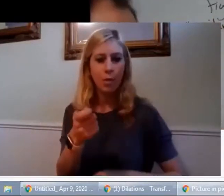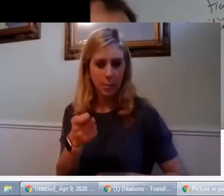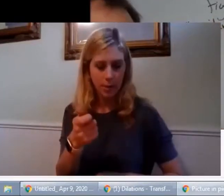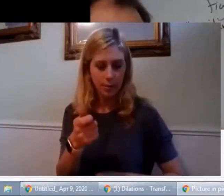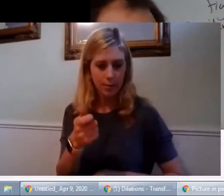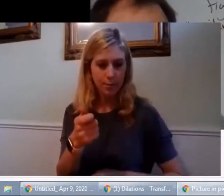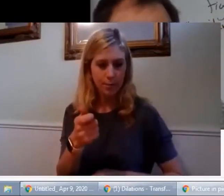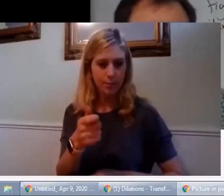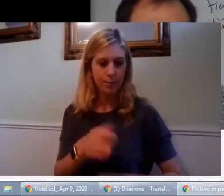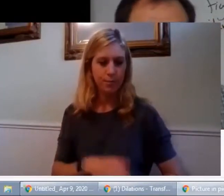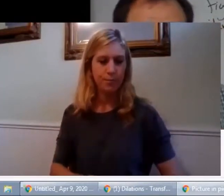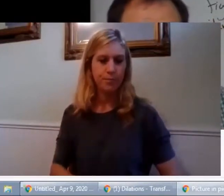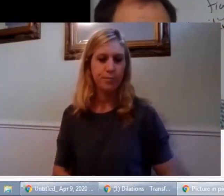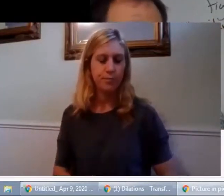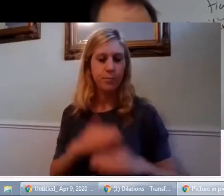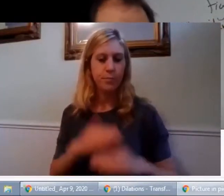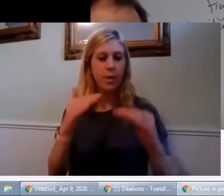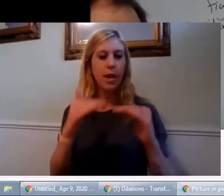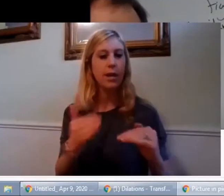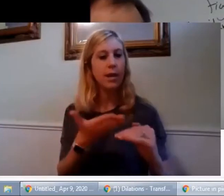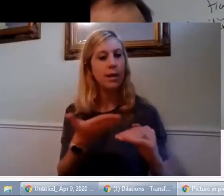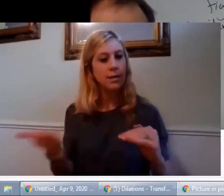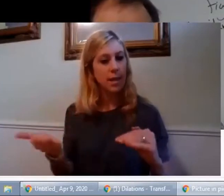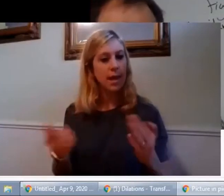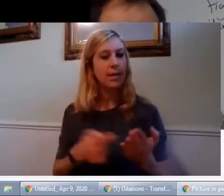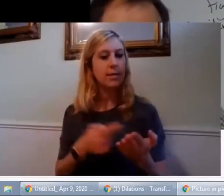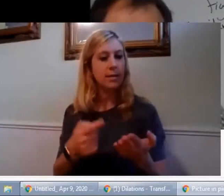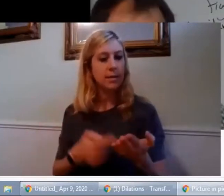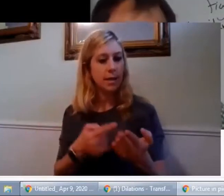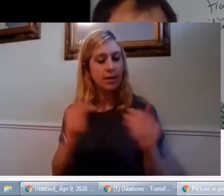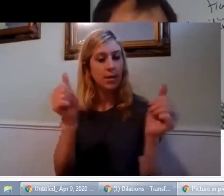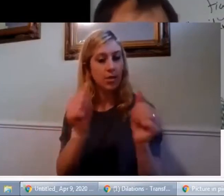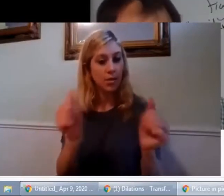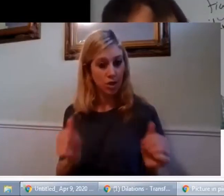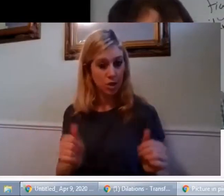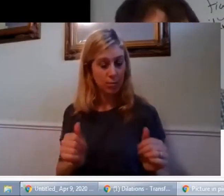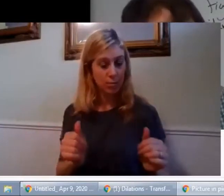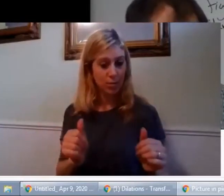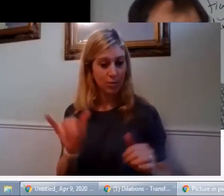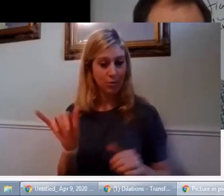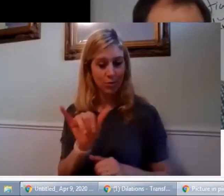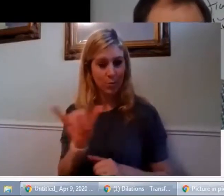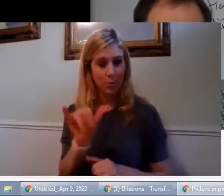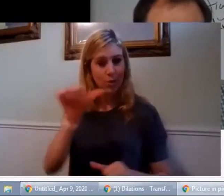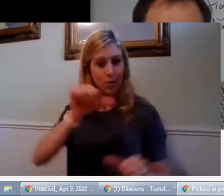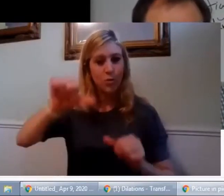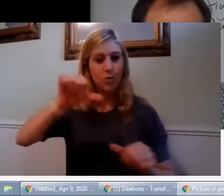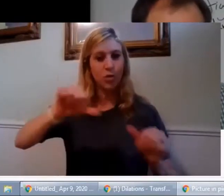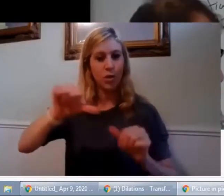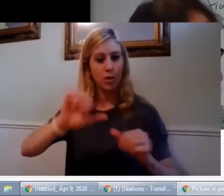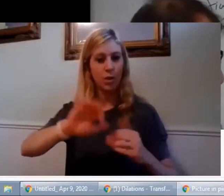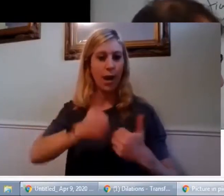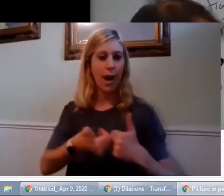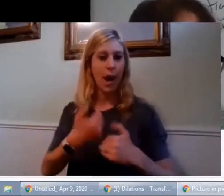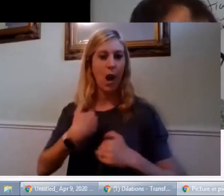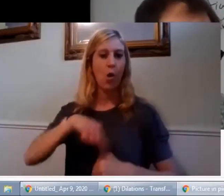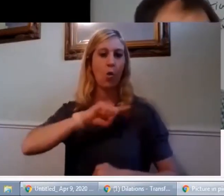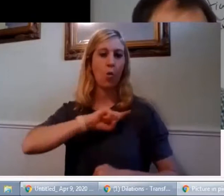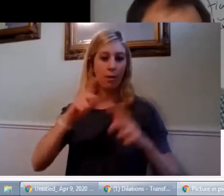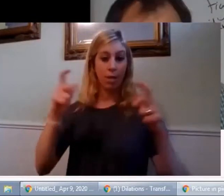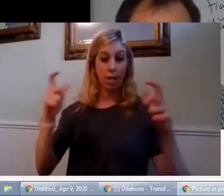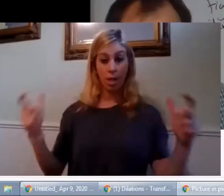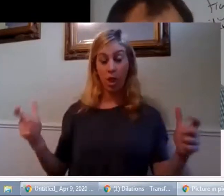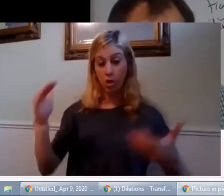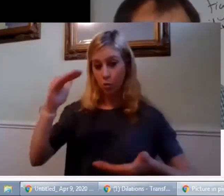being similar to each other. Now, how we enlarge or reduce these things, we do this with a thing that we